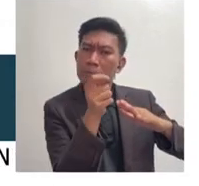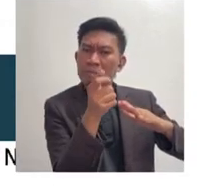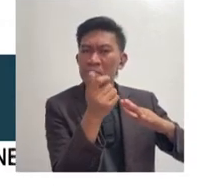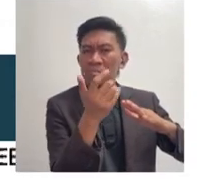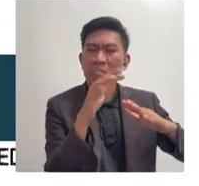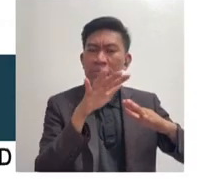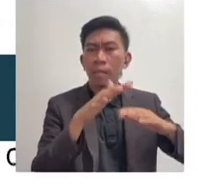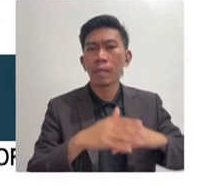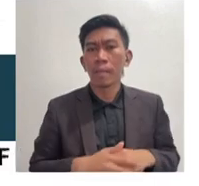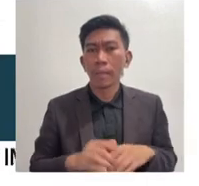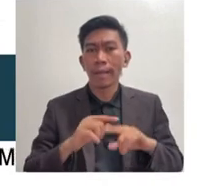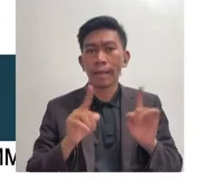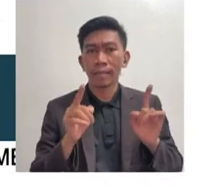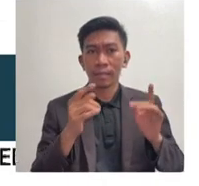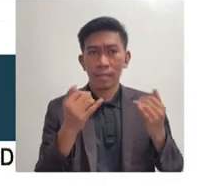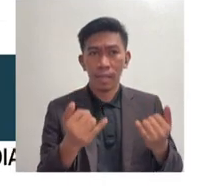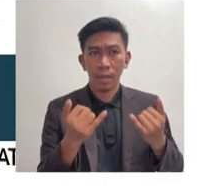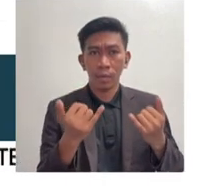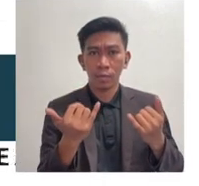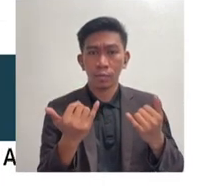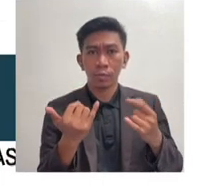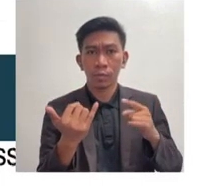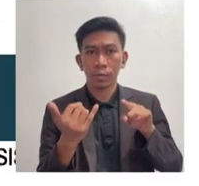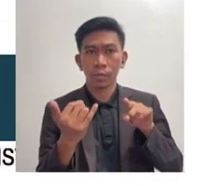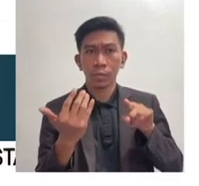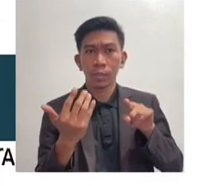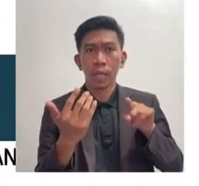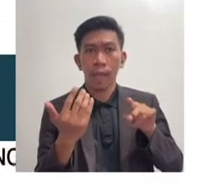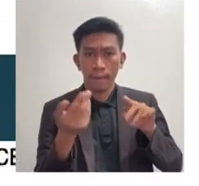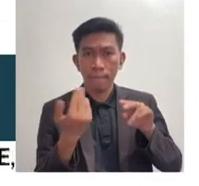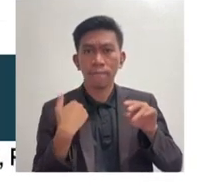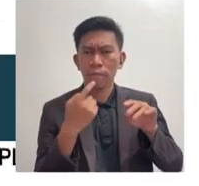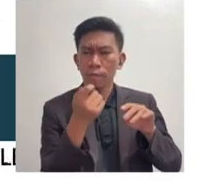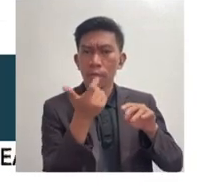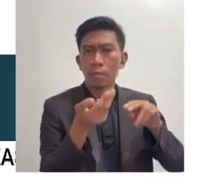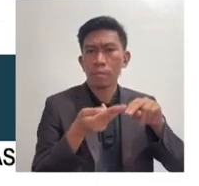there is a very pronounced increase in the sulfur dioxide emission.